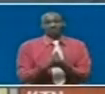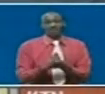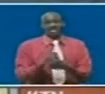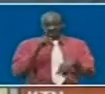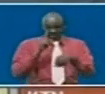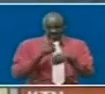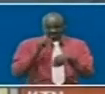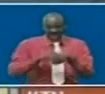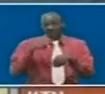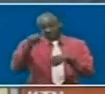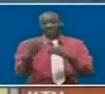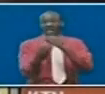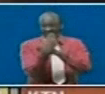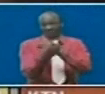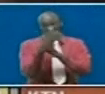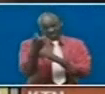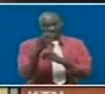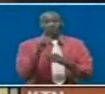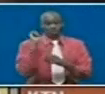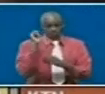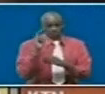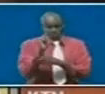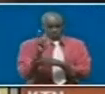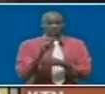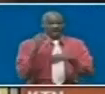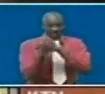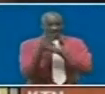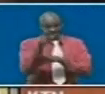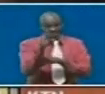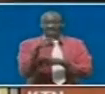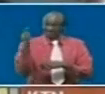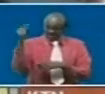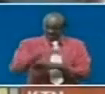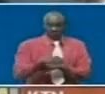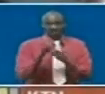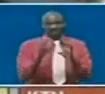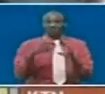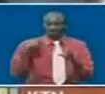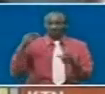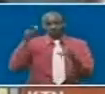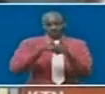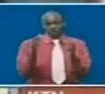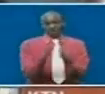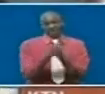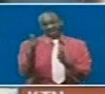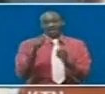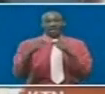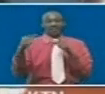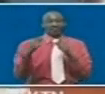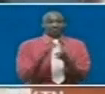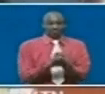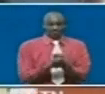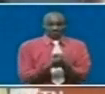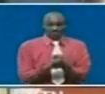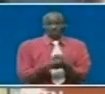whatever advices that were given to him by President Uhuru never changed him. He joined forces with Khartoum, so